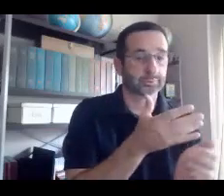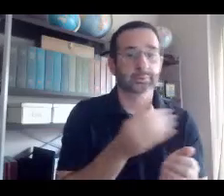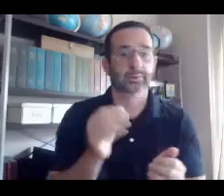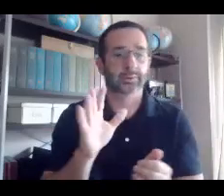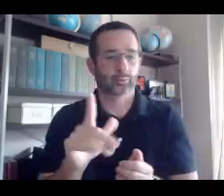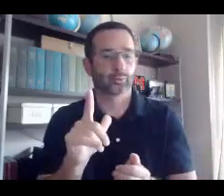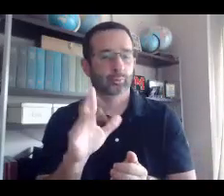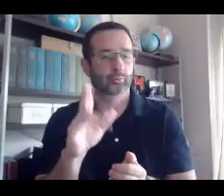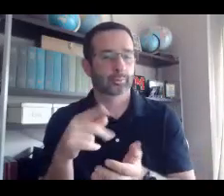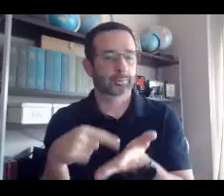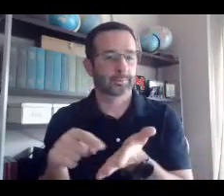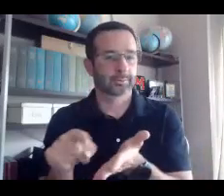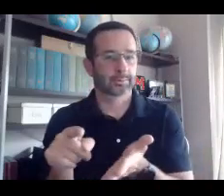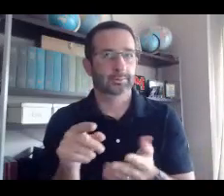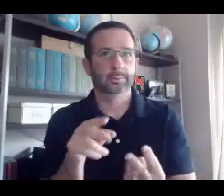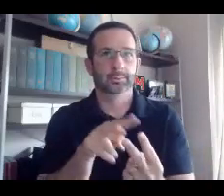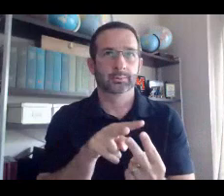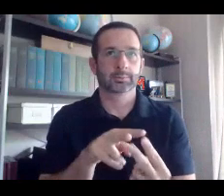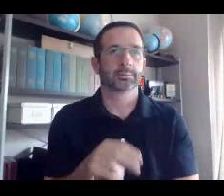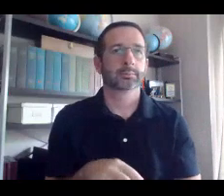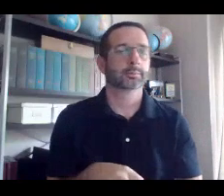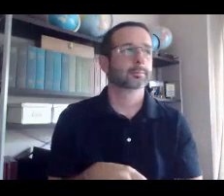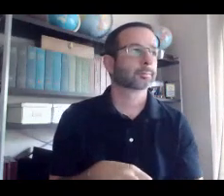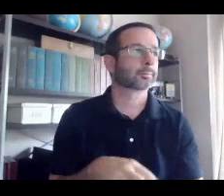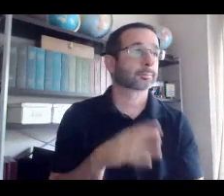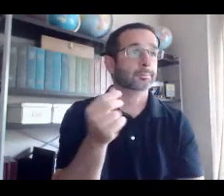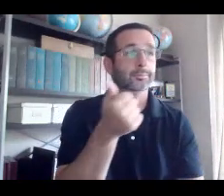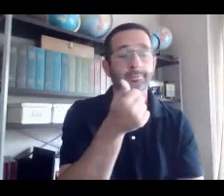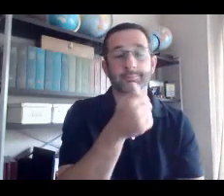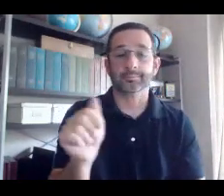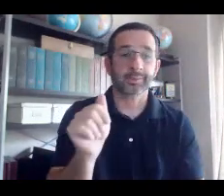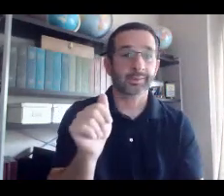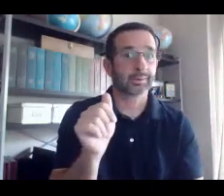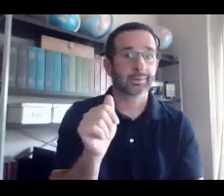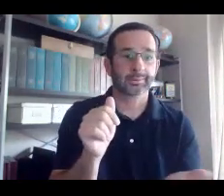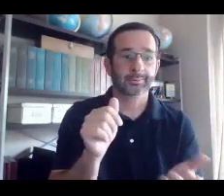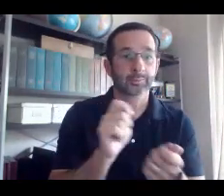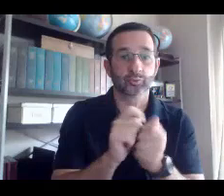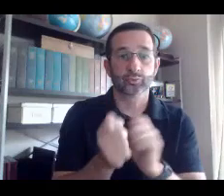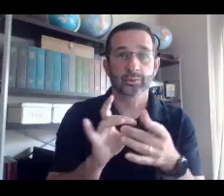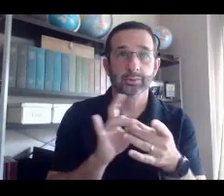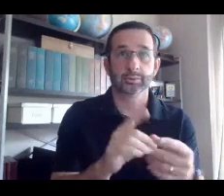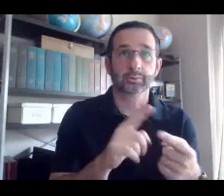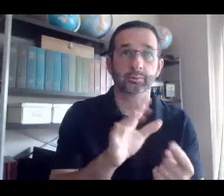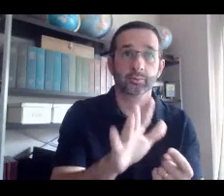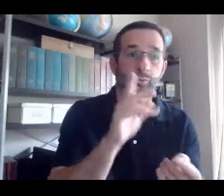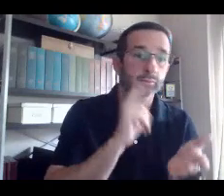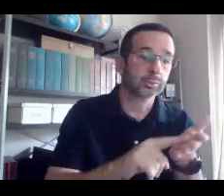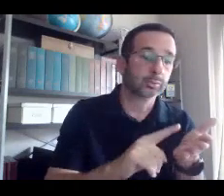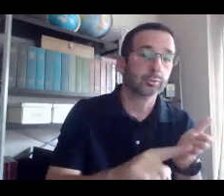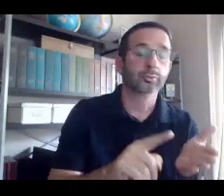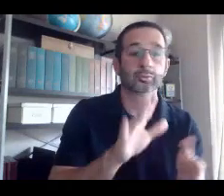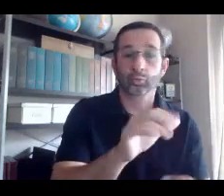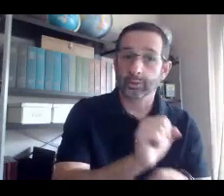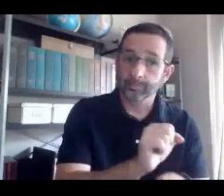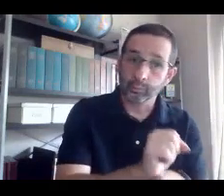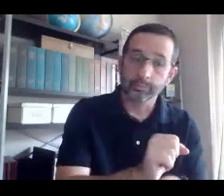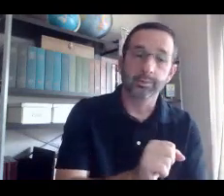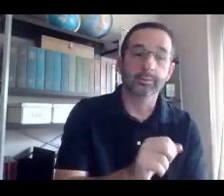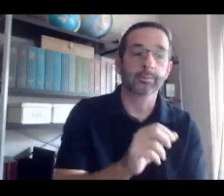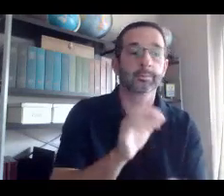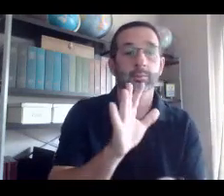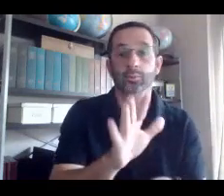verifications, first being your research as well as the payment verification. Now, if there are any